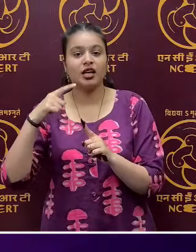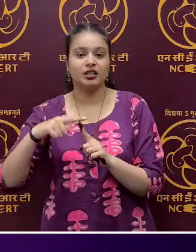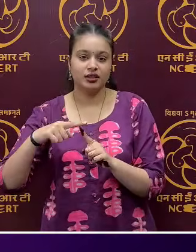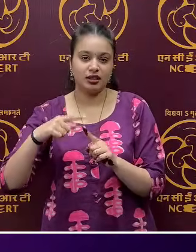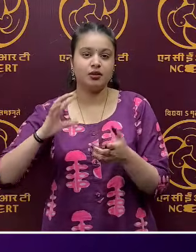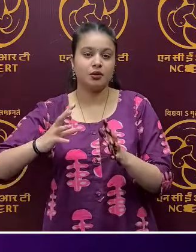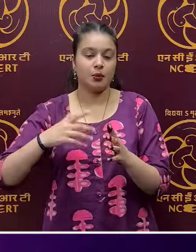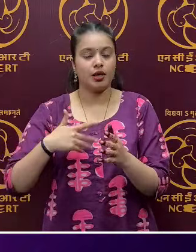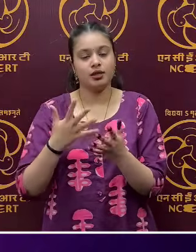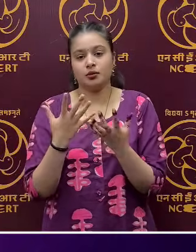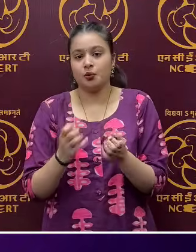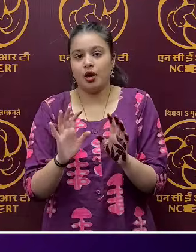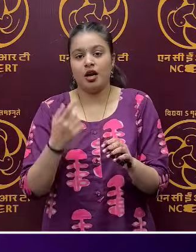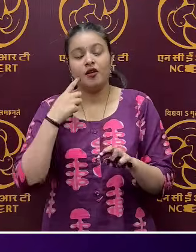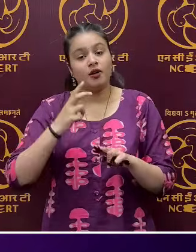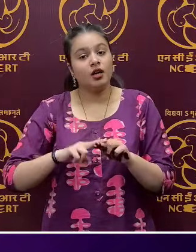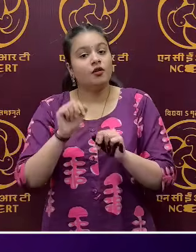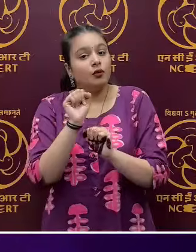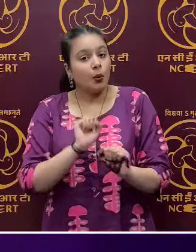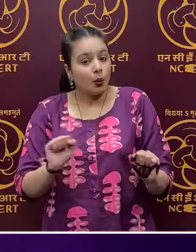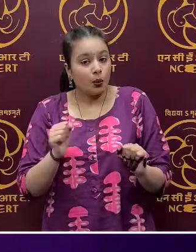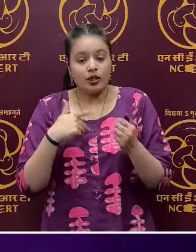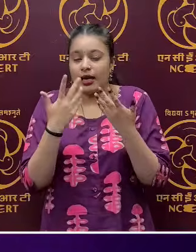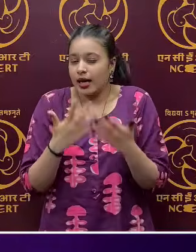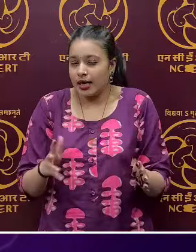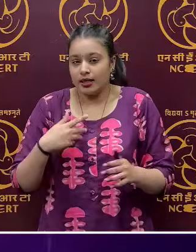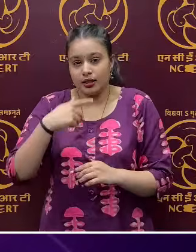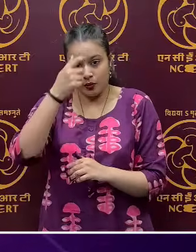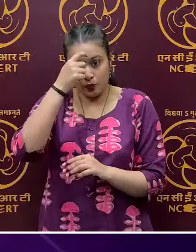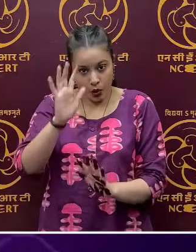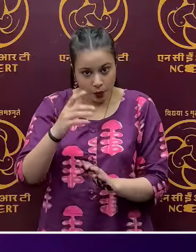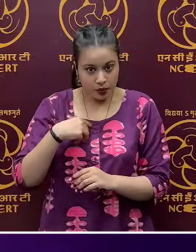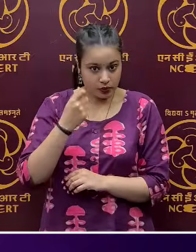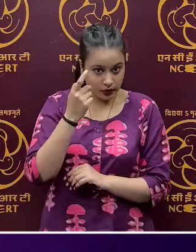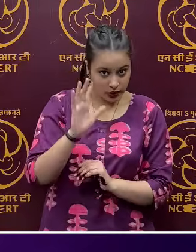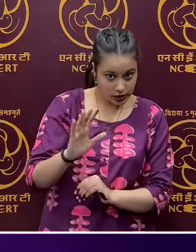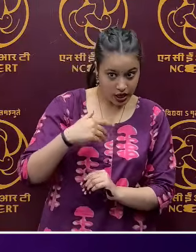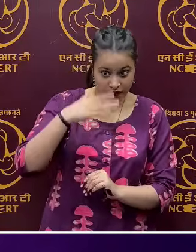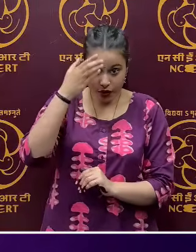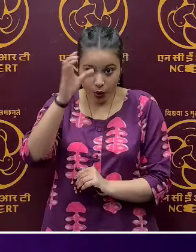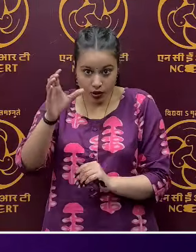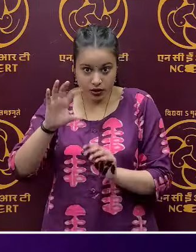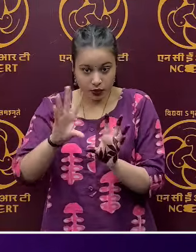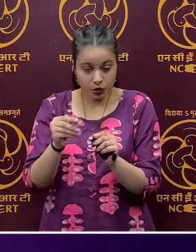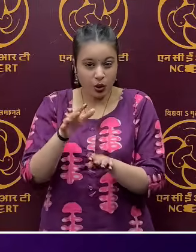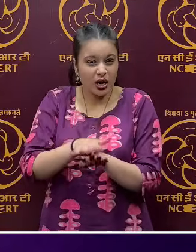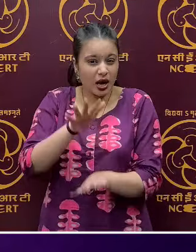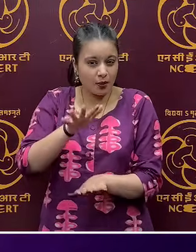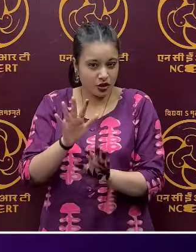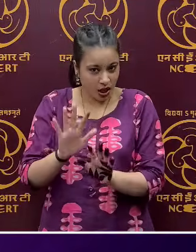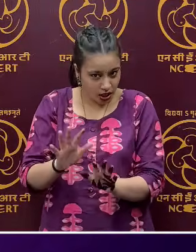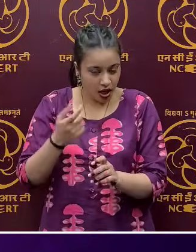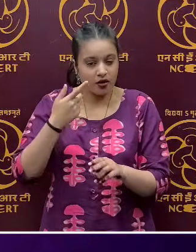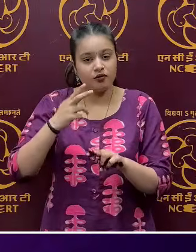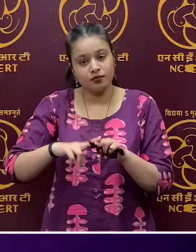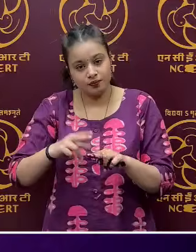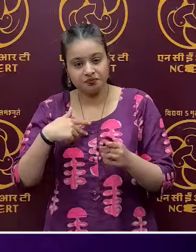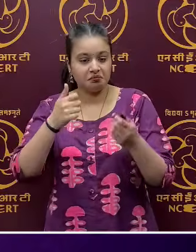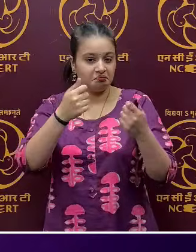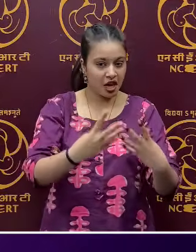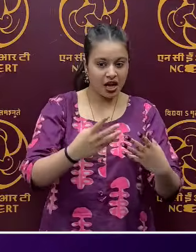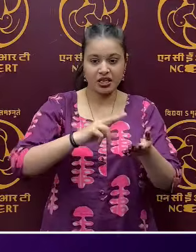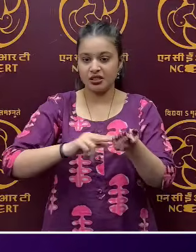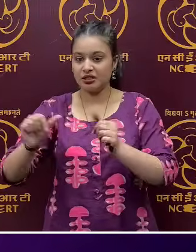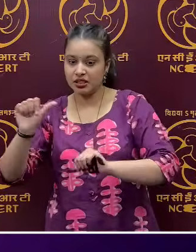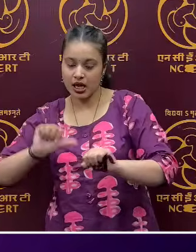And if you have any problem in understanding some of the concepts that are abstract in nature, be it in mathematics, science,